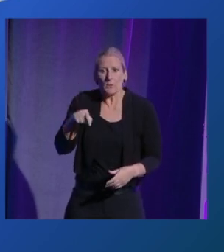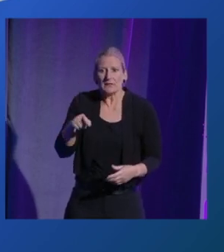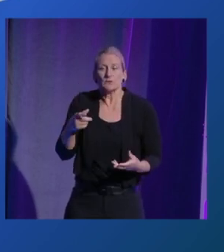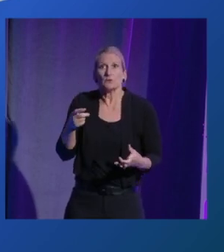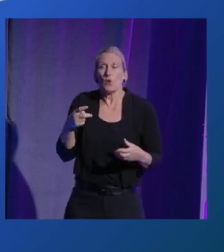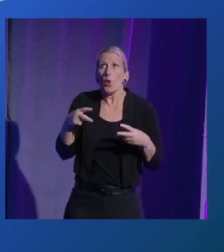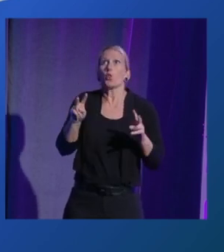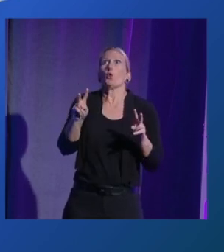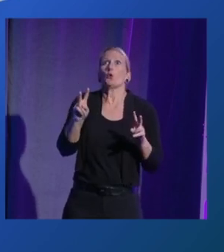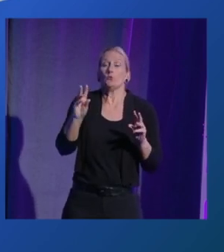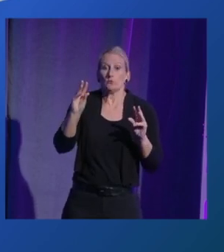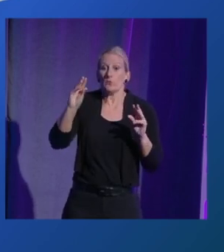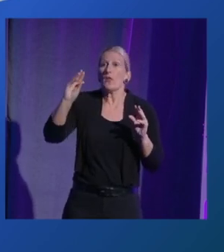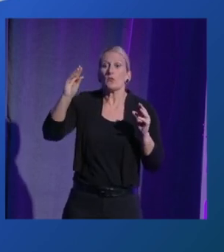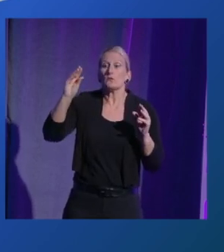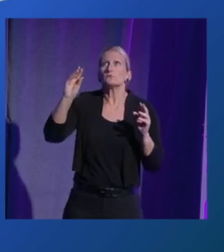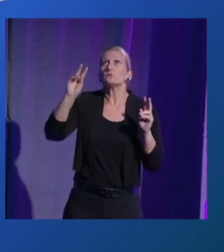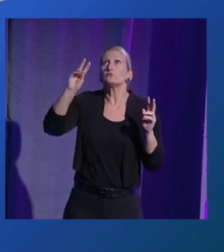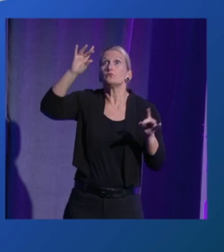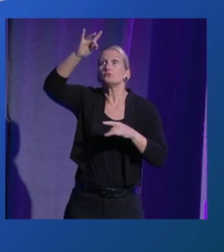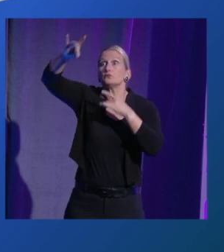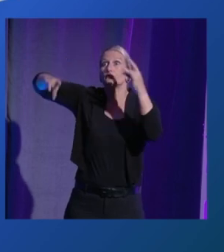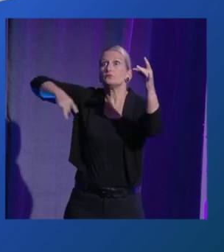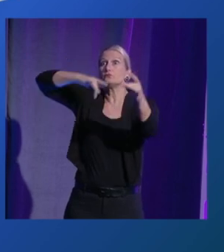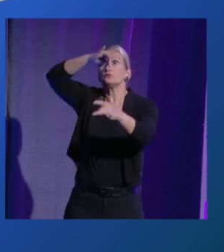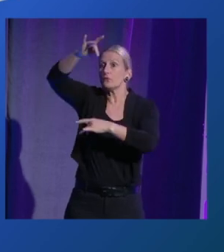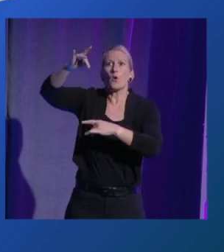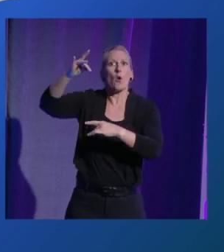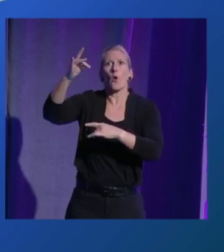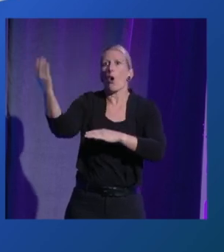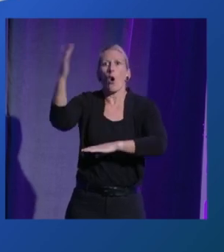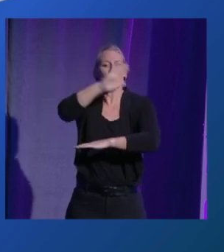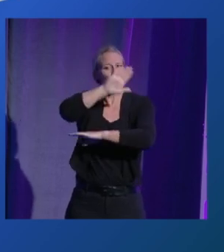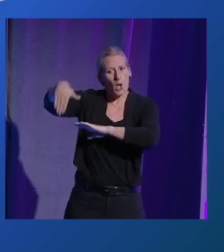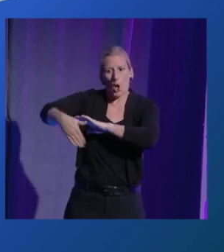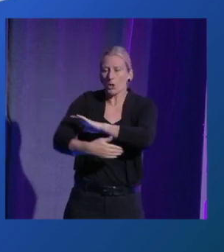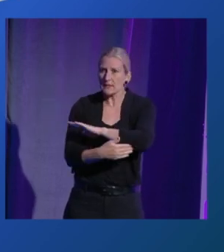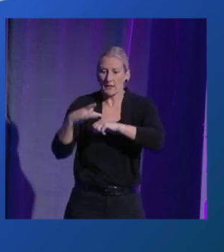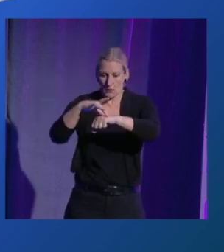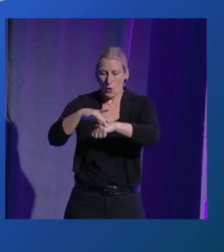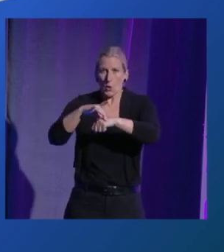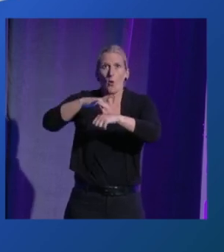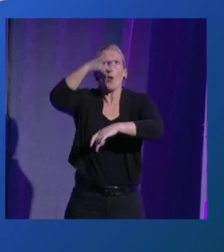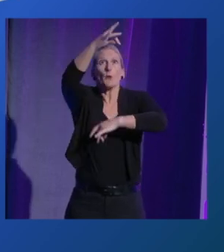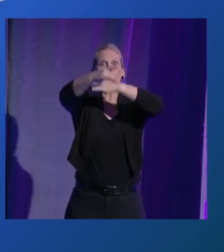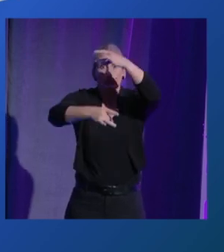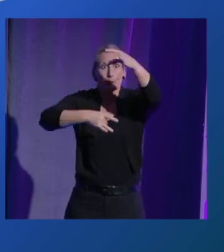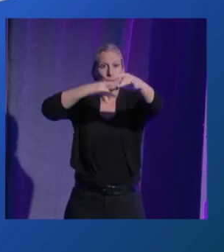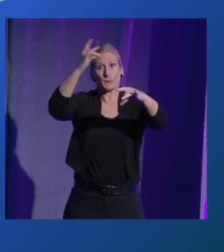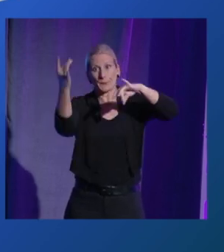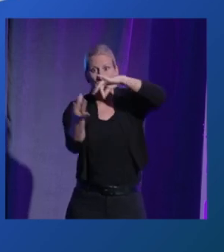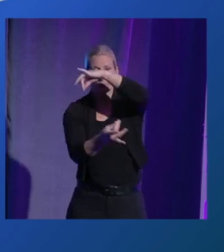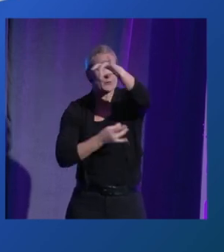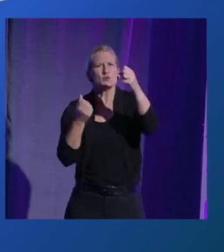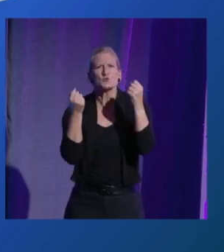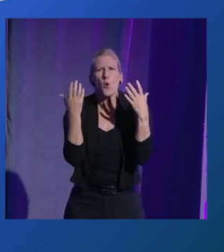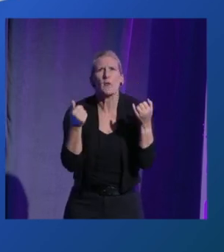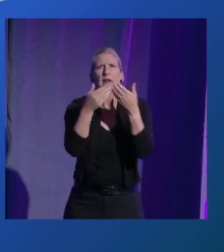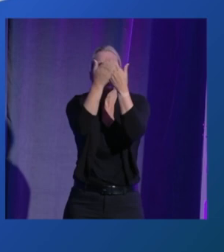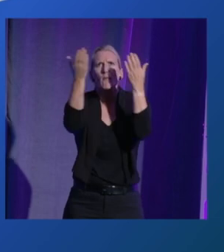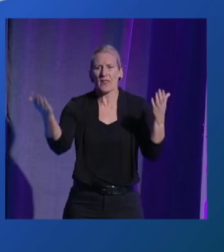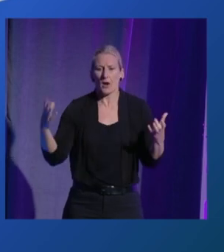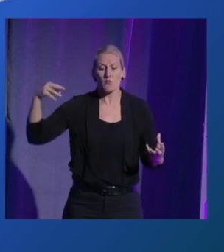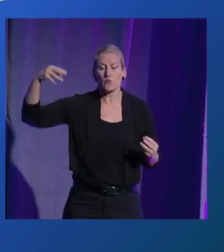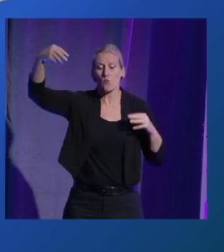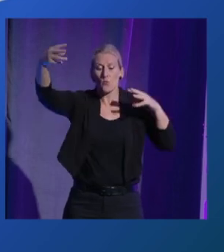thousands of satellites are circling around the globe day and night collecting data sets those unique data sets which